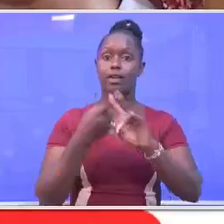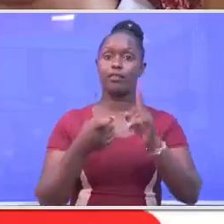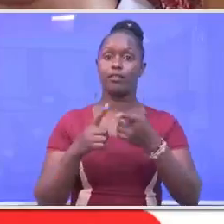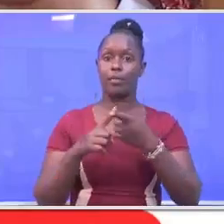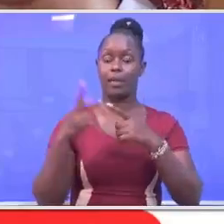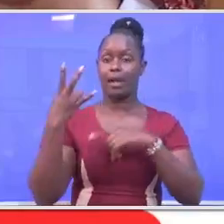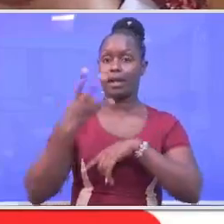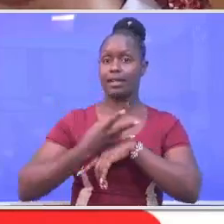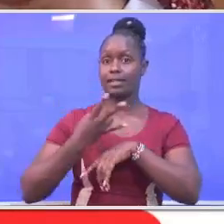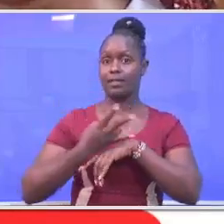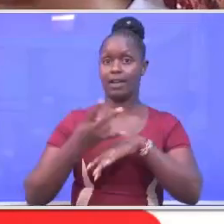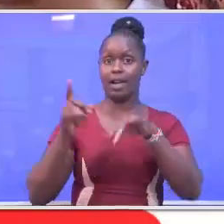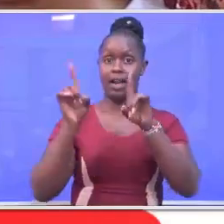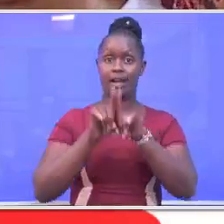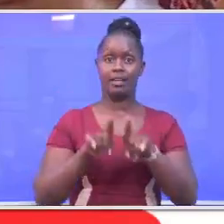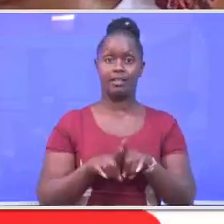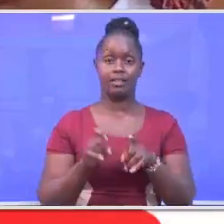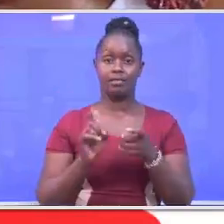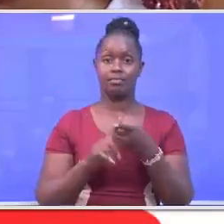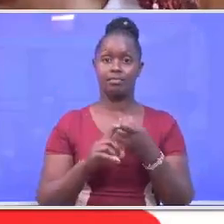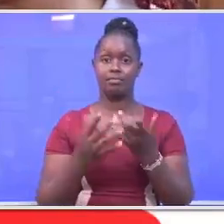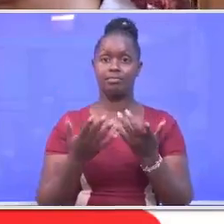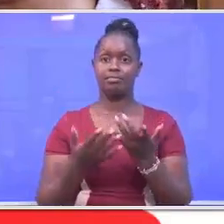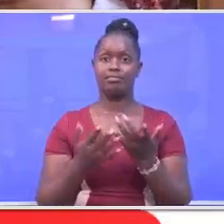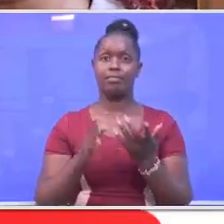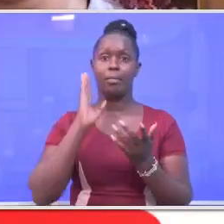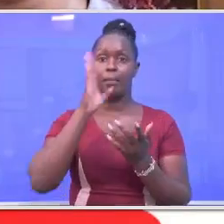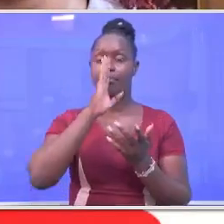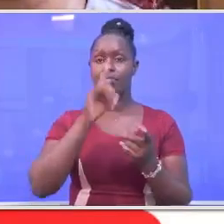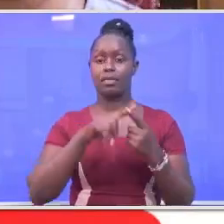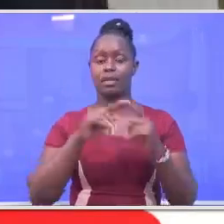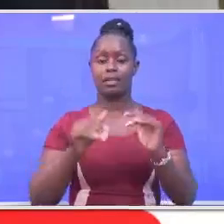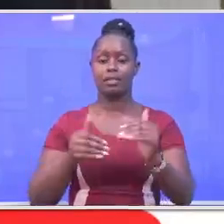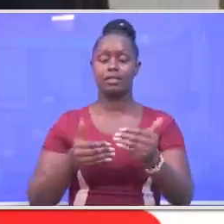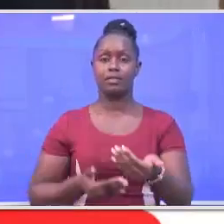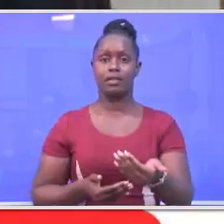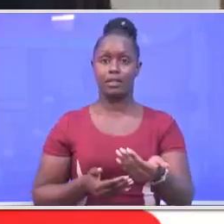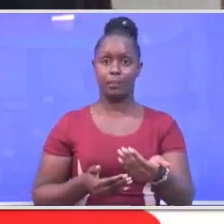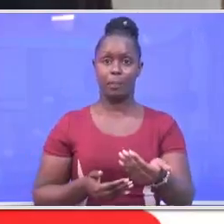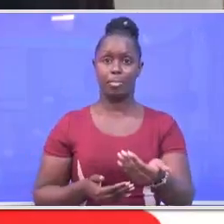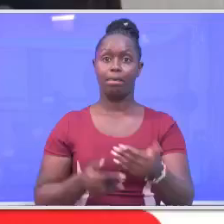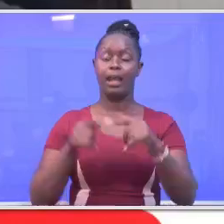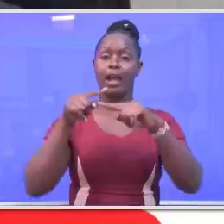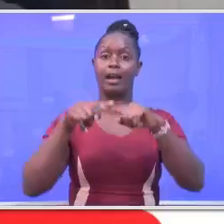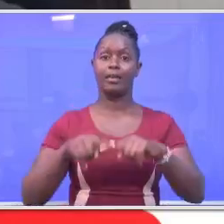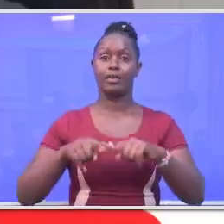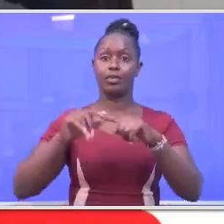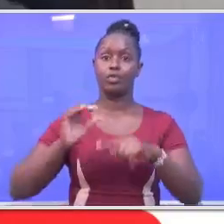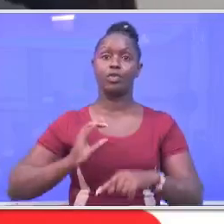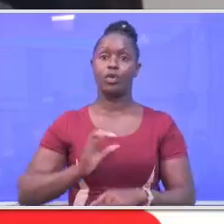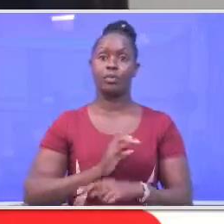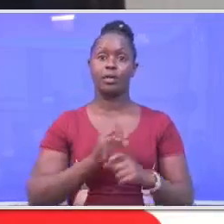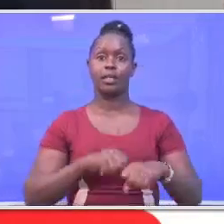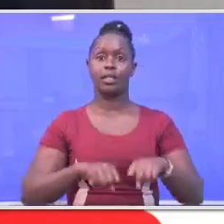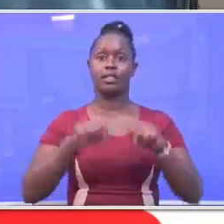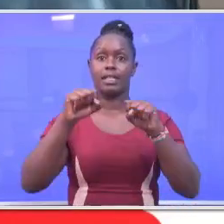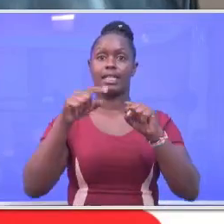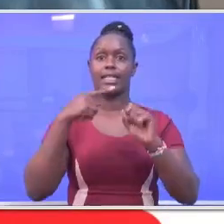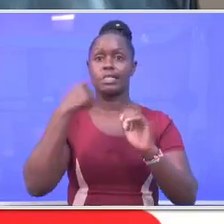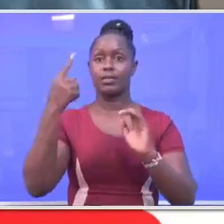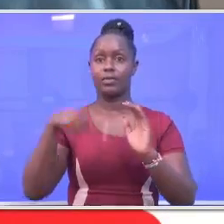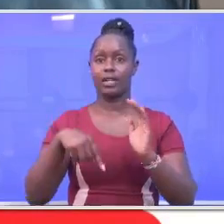NHIF as well as the KMPDC, so that we go through them. According to the committee chair, Robert Pokose,